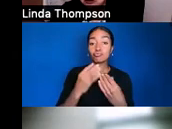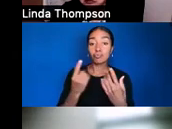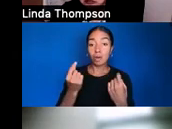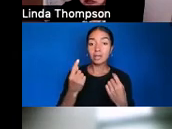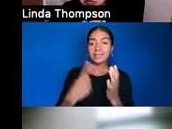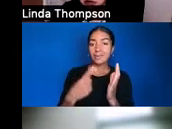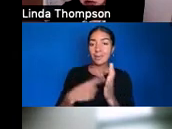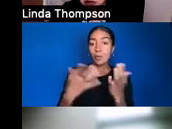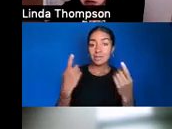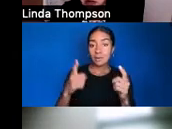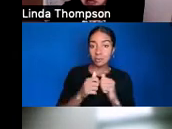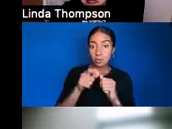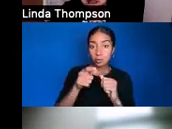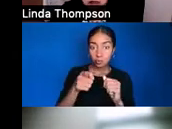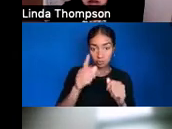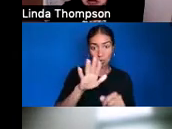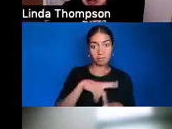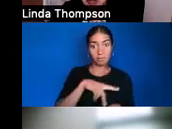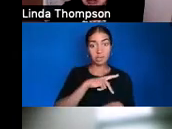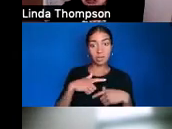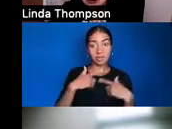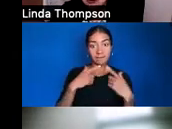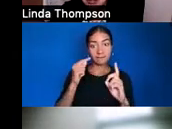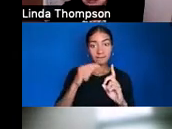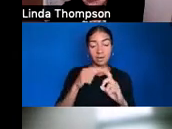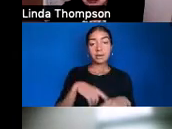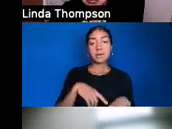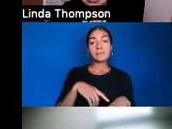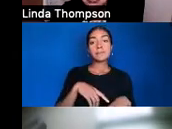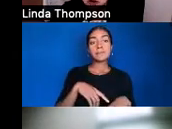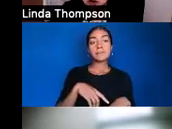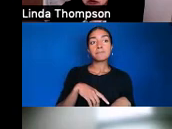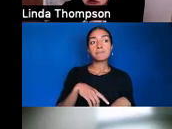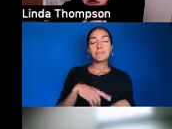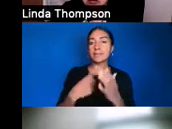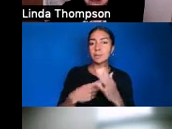you personally is not, you don't want everybody to